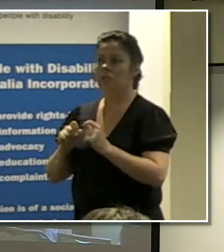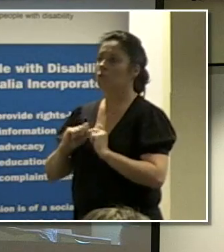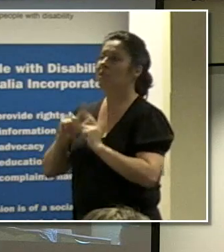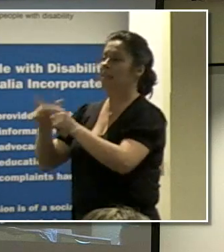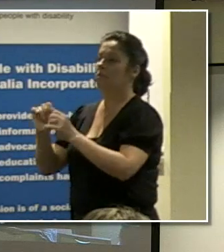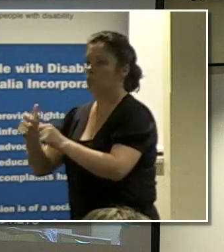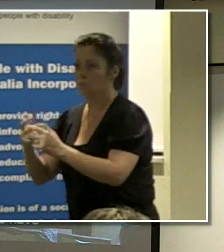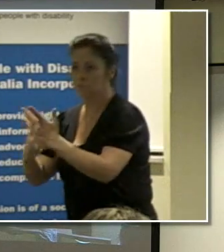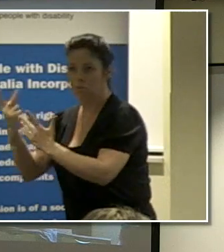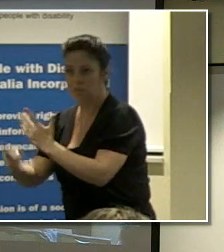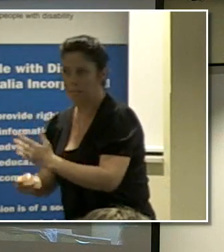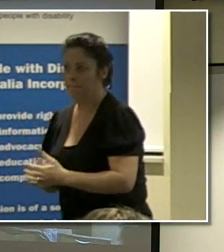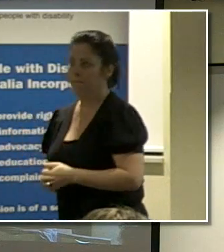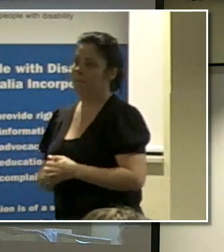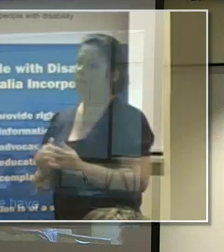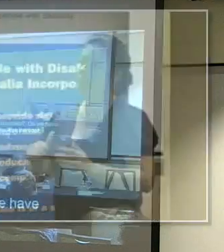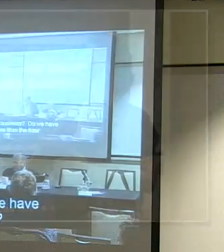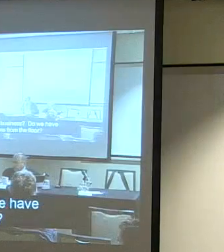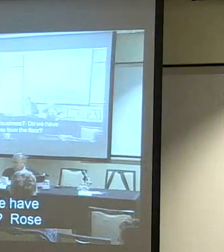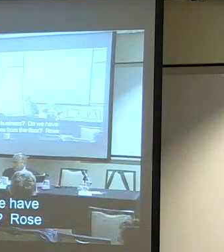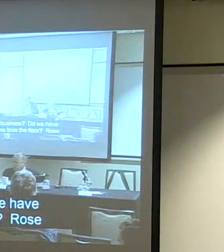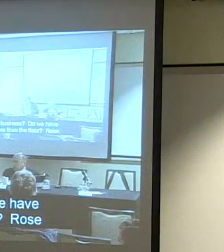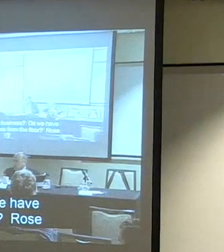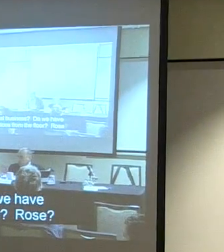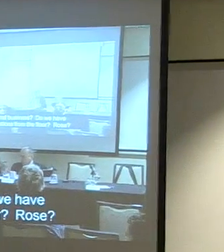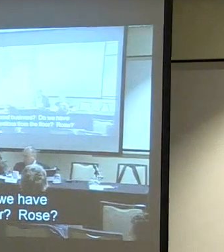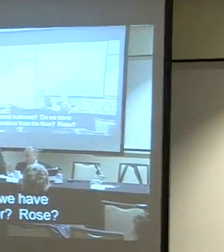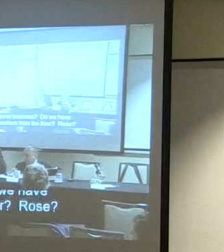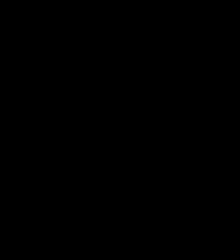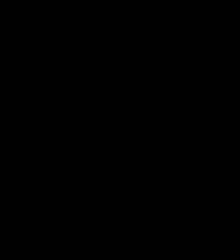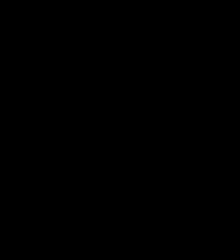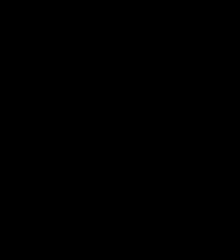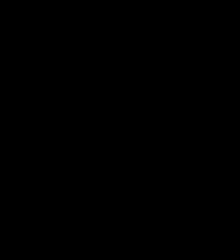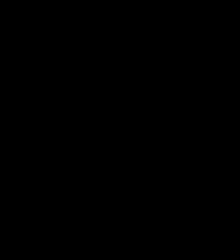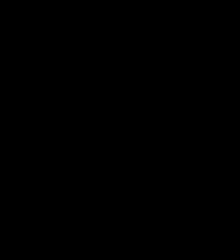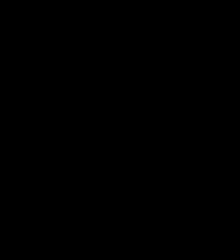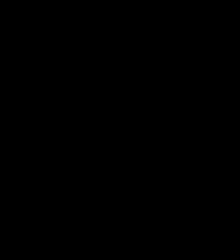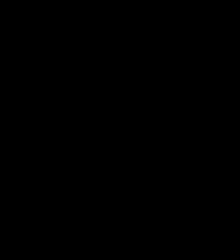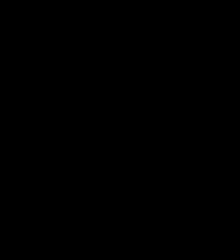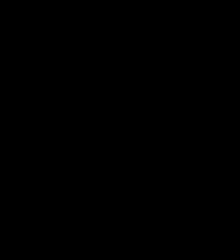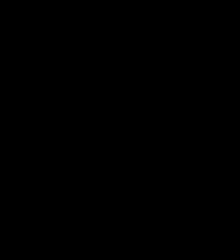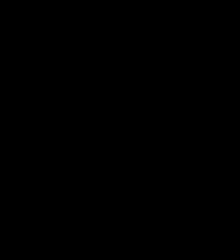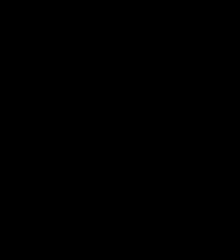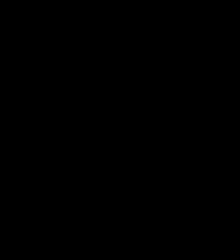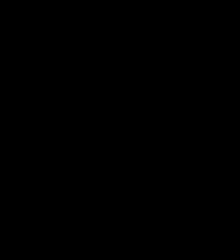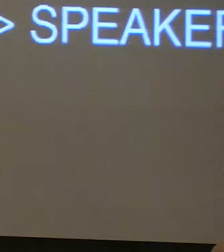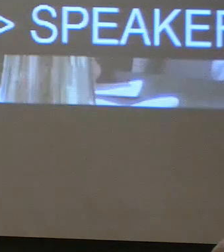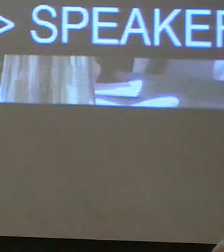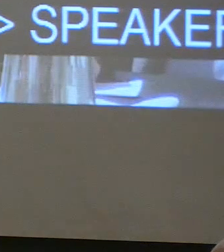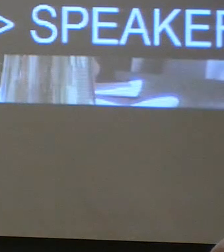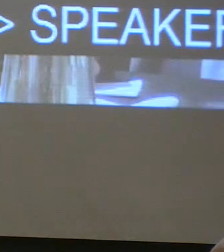floor? Rose. Hi. Just wanted to get the microphone. Thanks. Hi, Cheryl here.